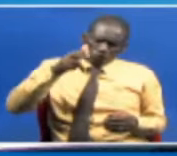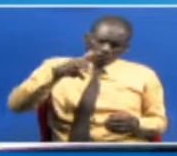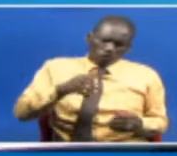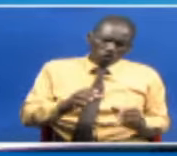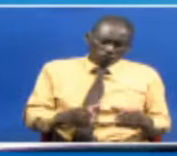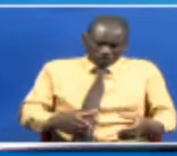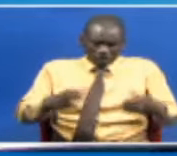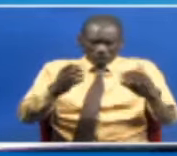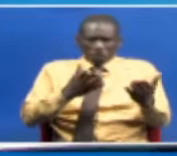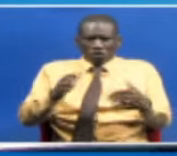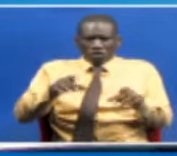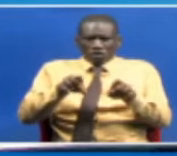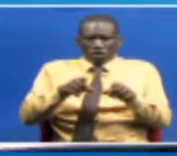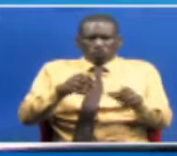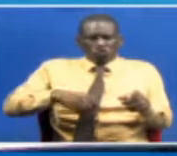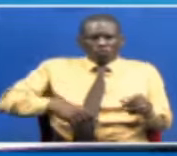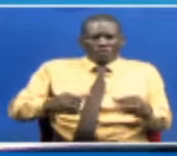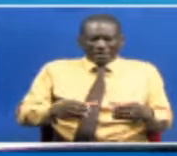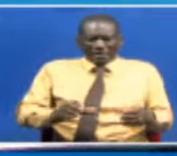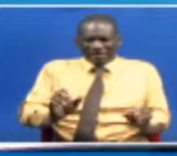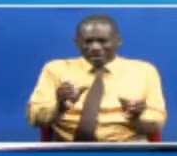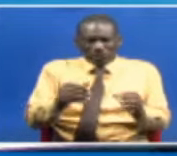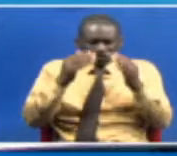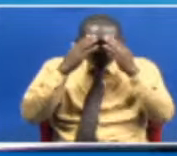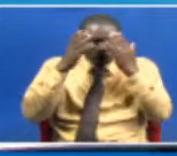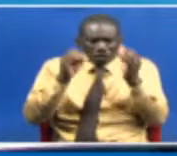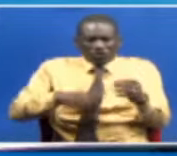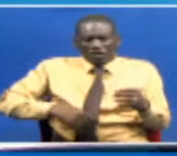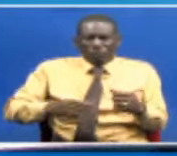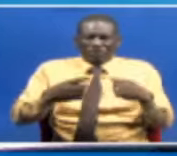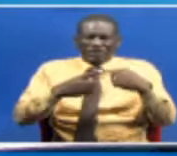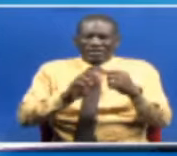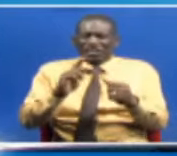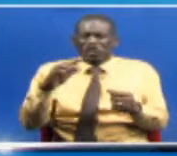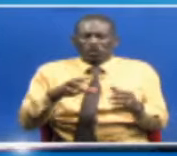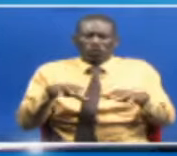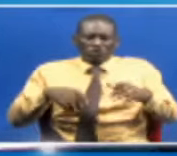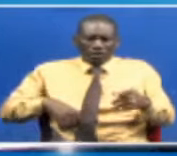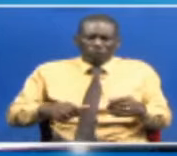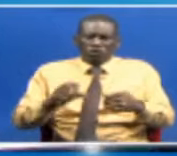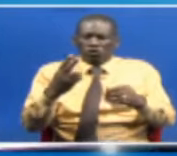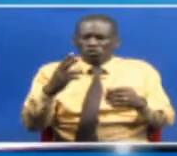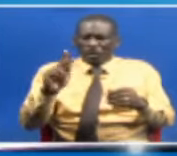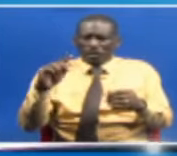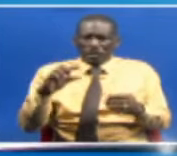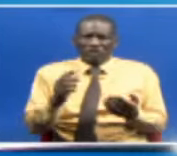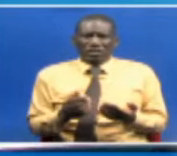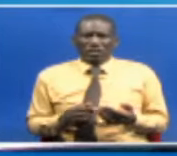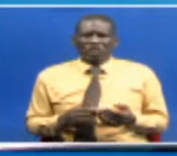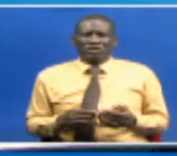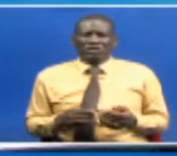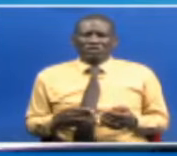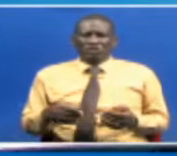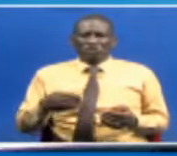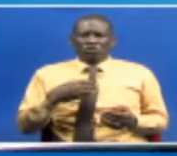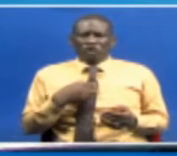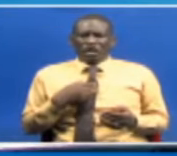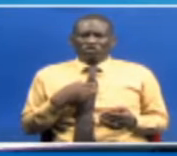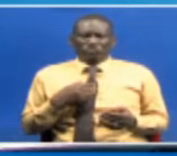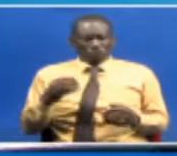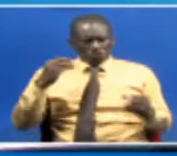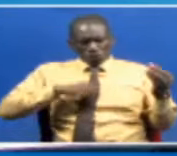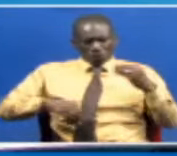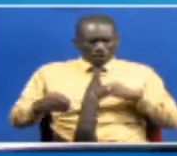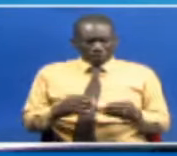when you even buy gas, you don't know whether you've bought 6 kilos or whether you've bought 2 kilos because there is unscrupulous